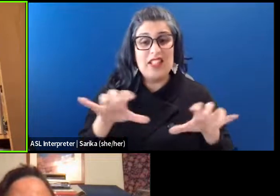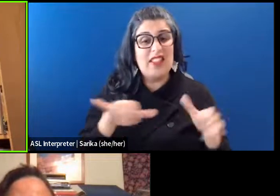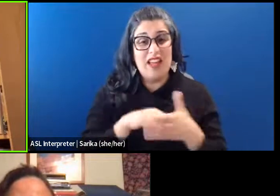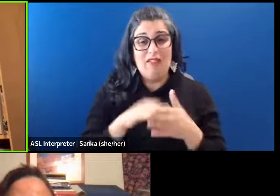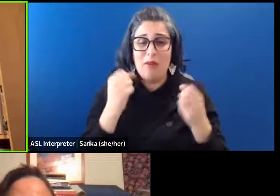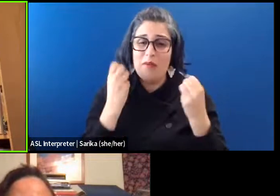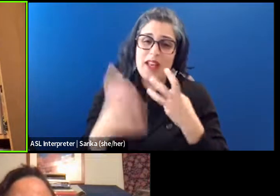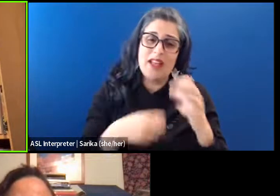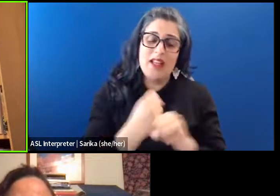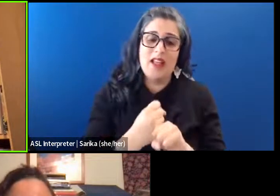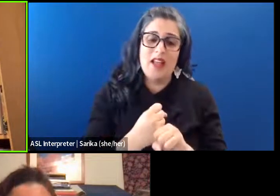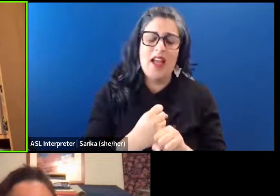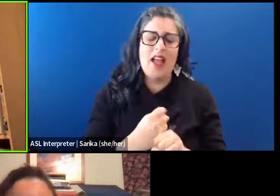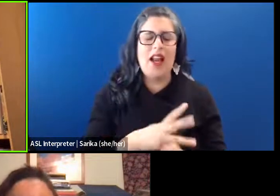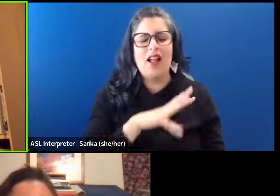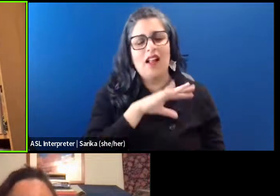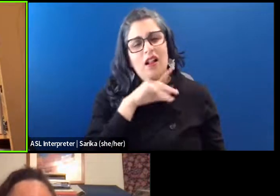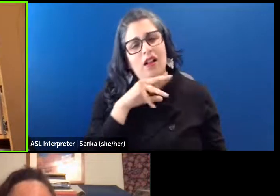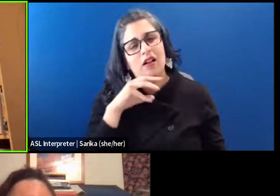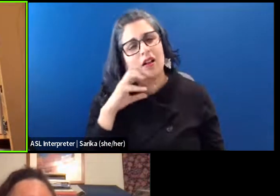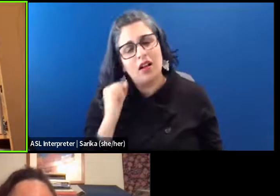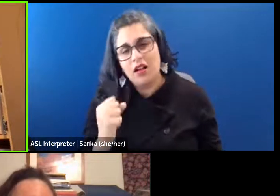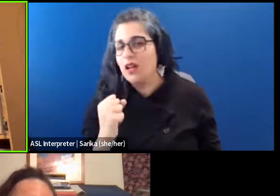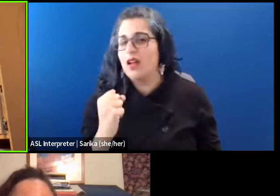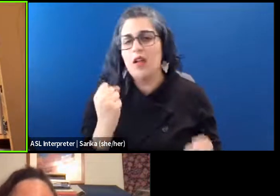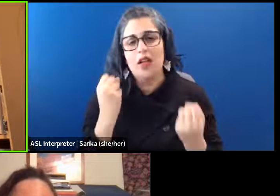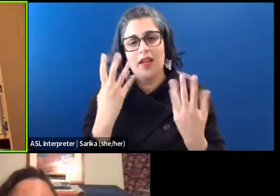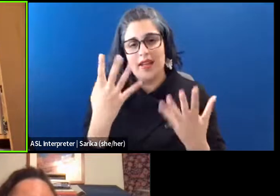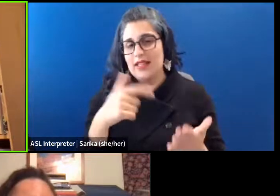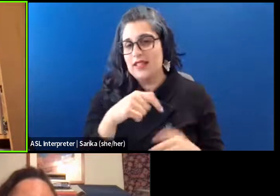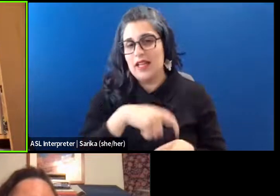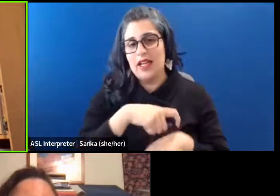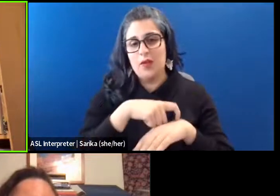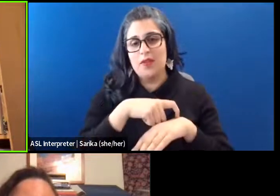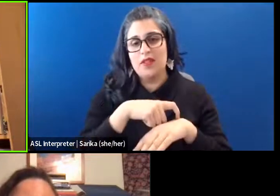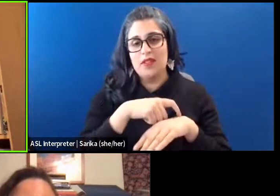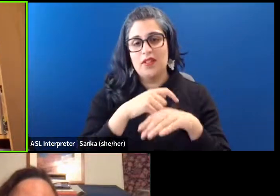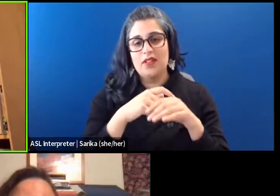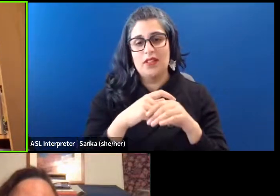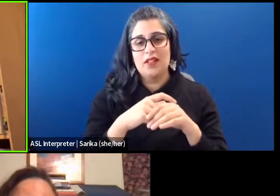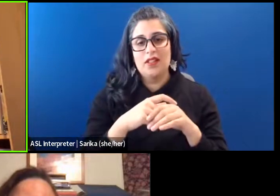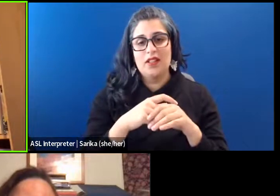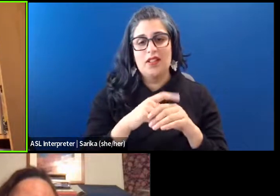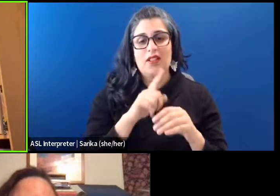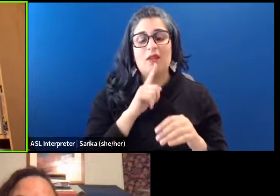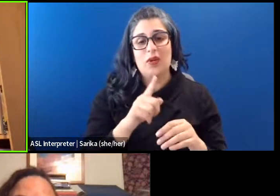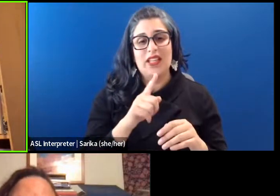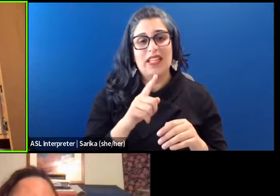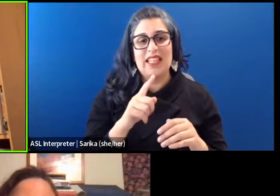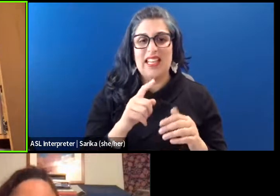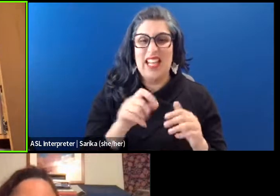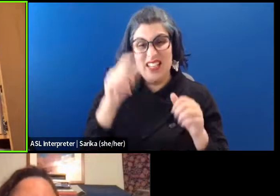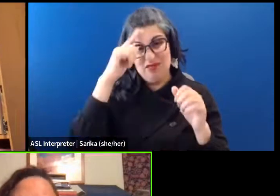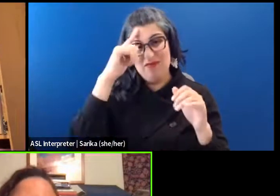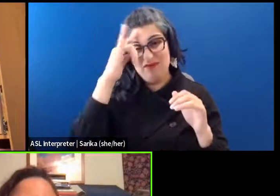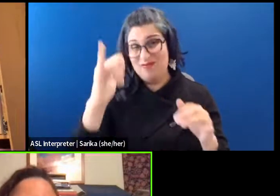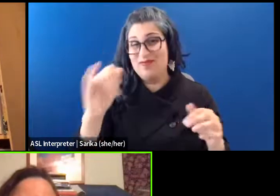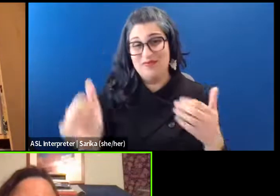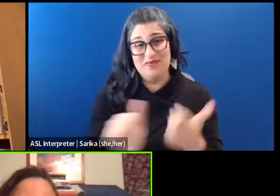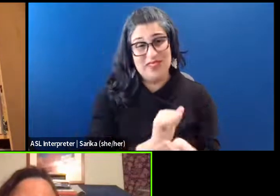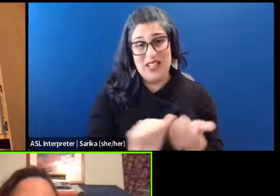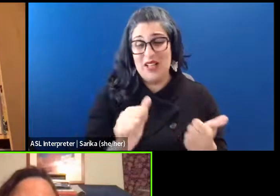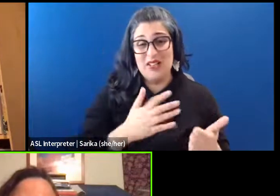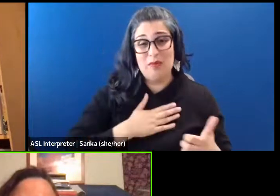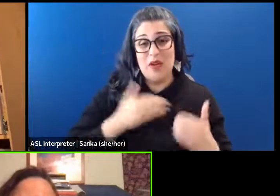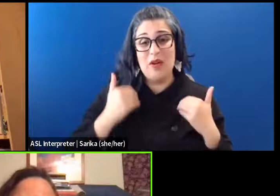through cycles of burnout repeatedly. I did actually some enduring damage to my body, speaking of bodies, by